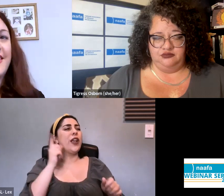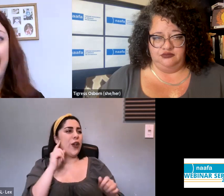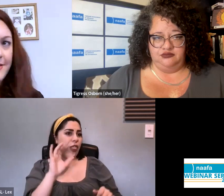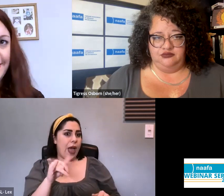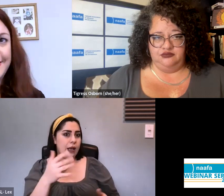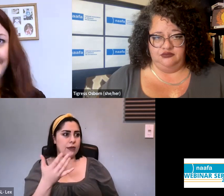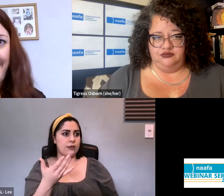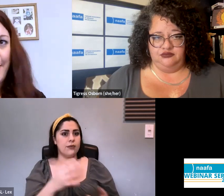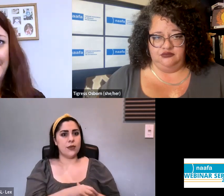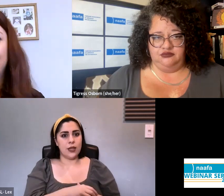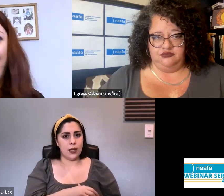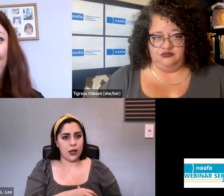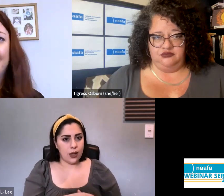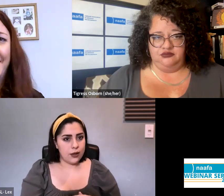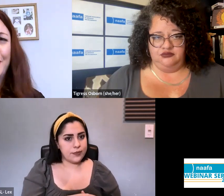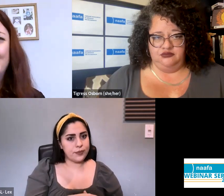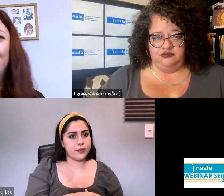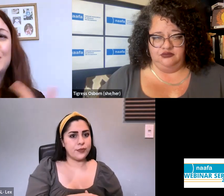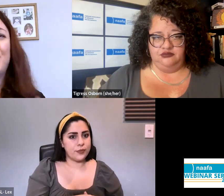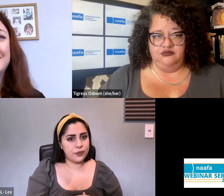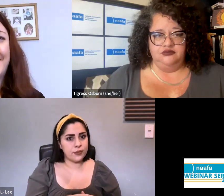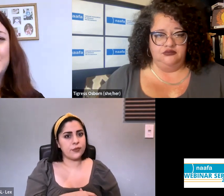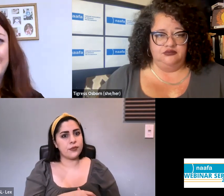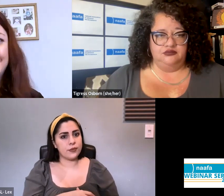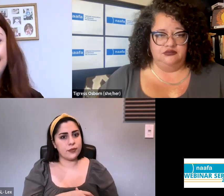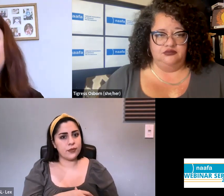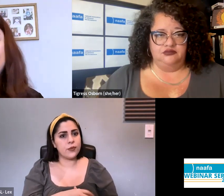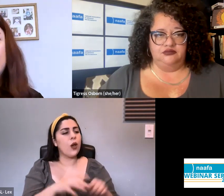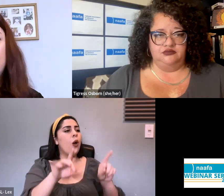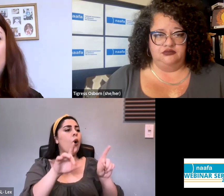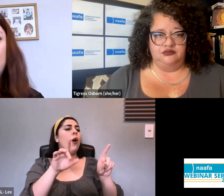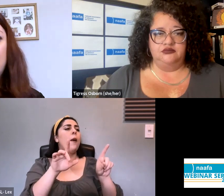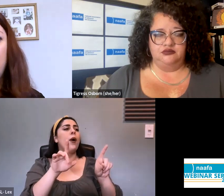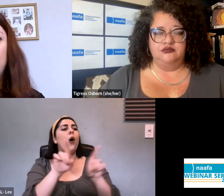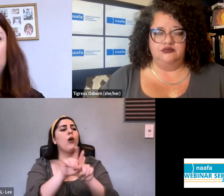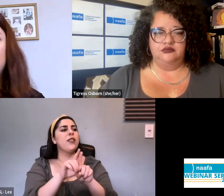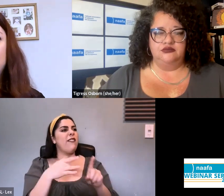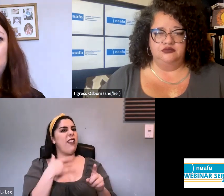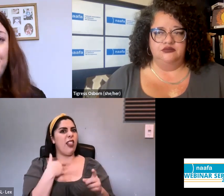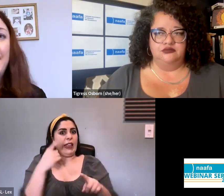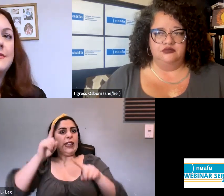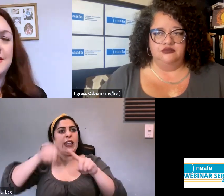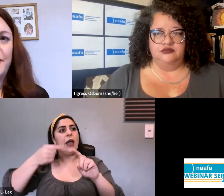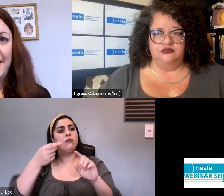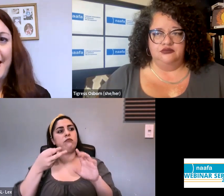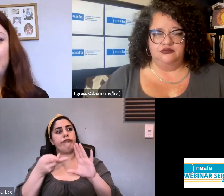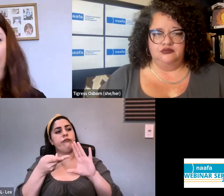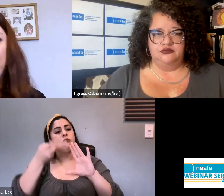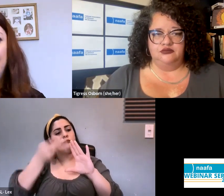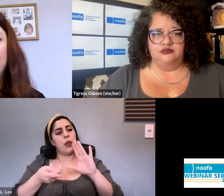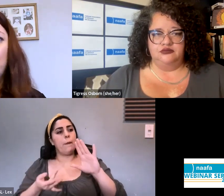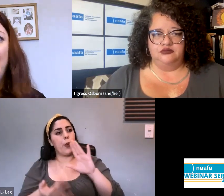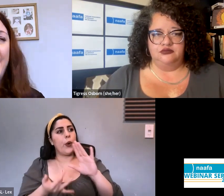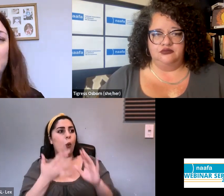fires, and that doesn't happen either. Like there's fail safes built into the system to prevent stuff like that